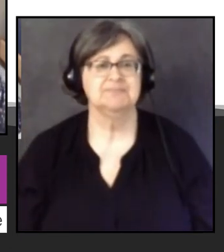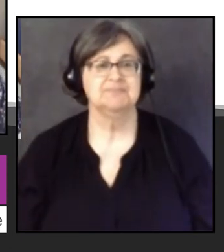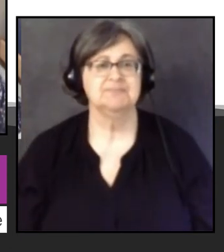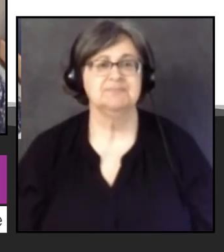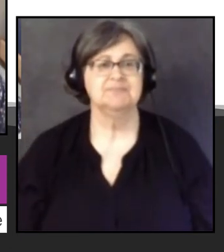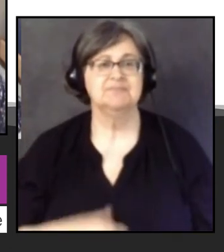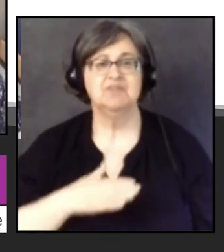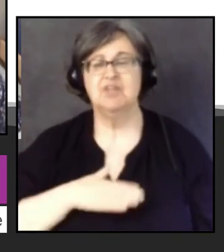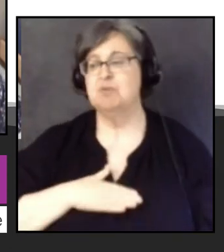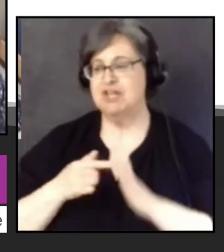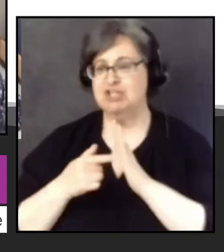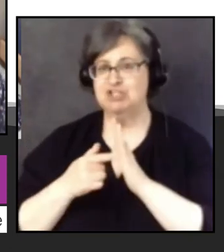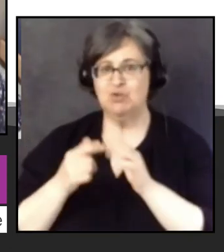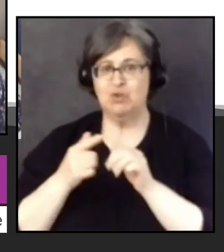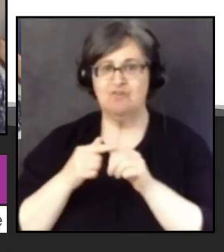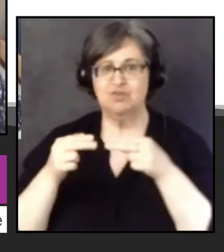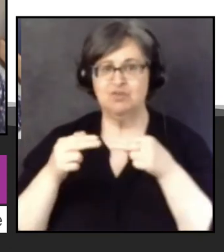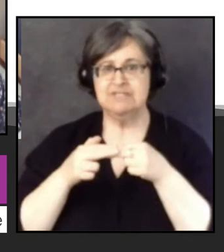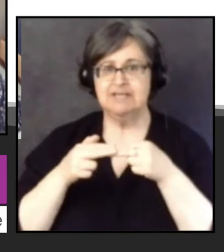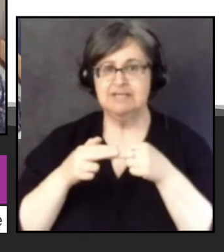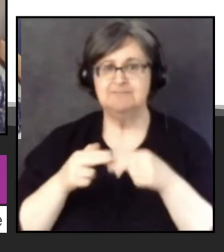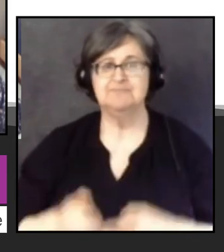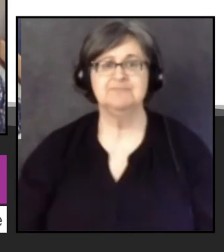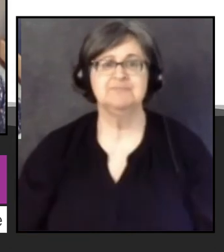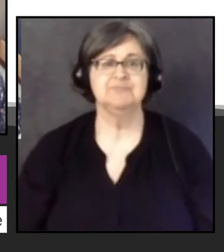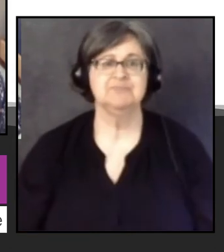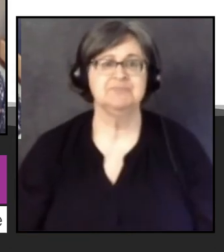Please show the first slide.